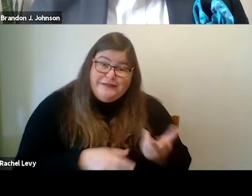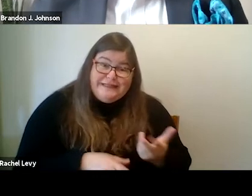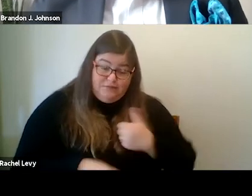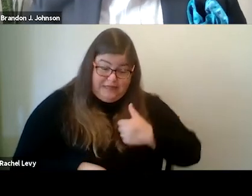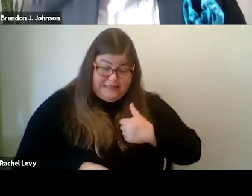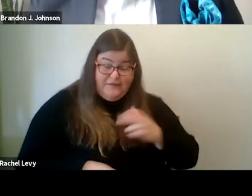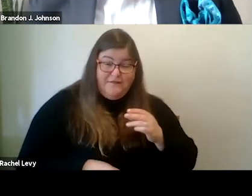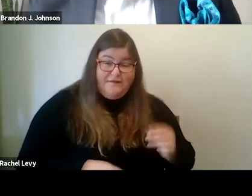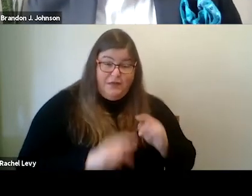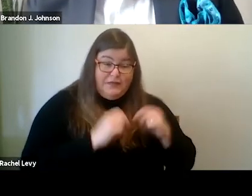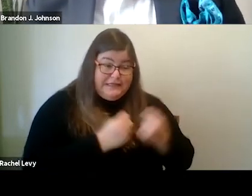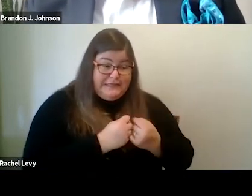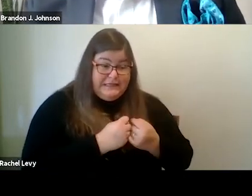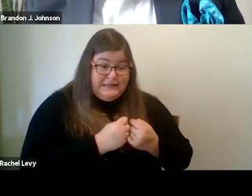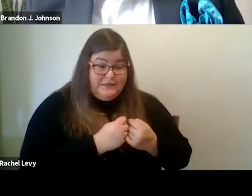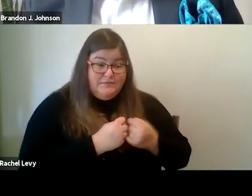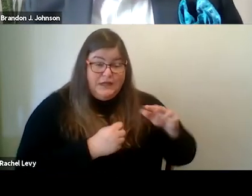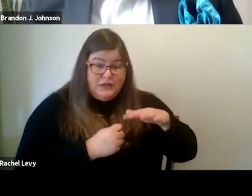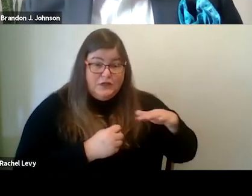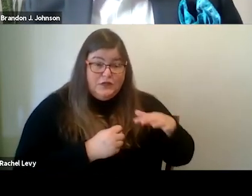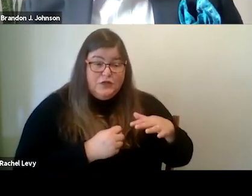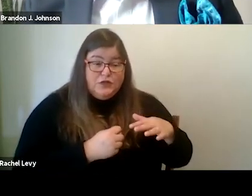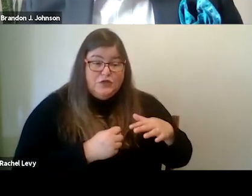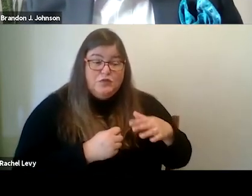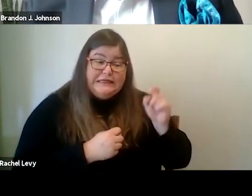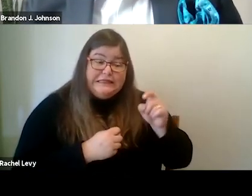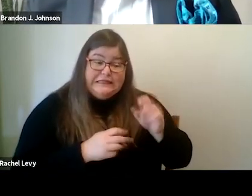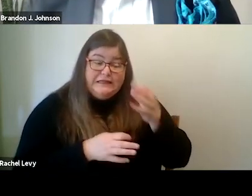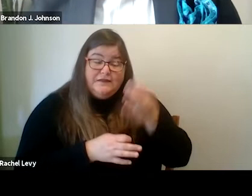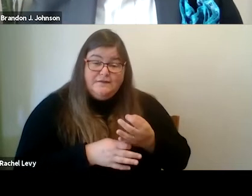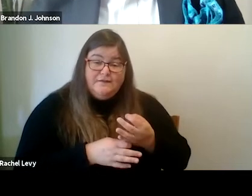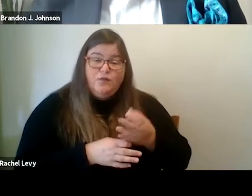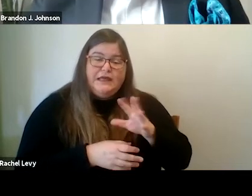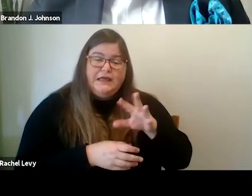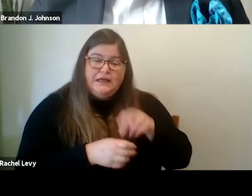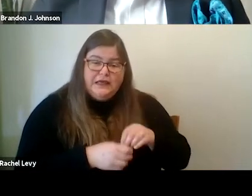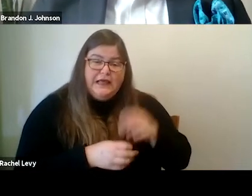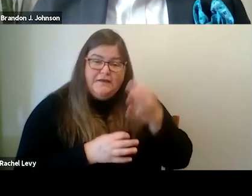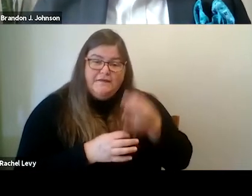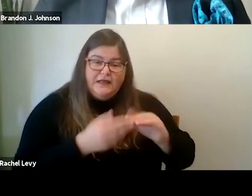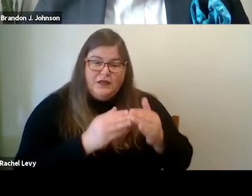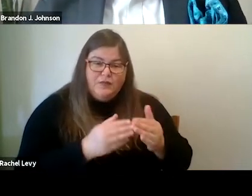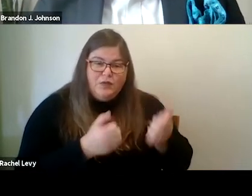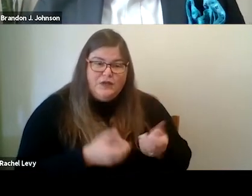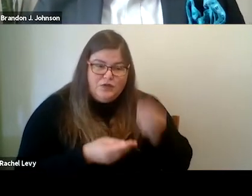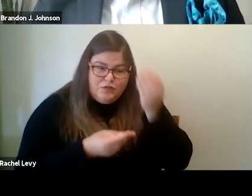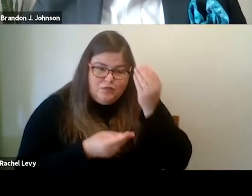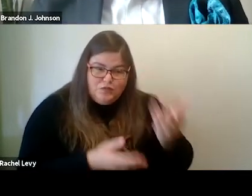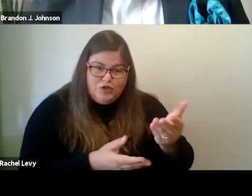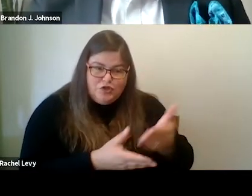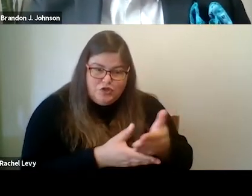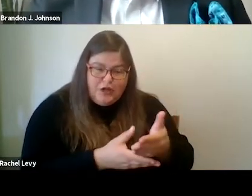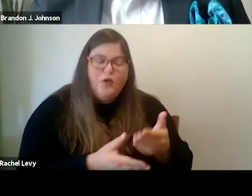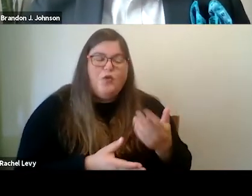myself and our team, as we engage with faith communities, and sharing with them, we understand that faith communities oftentimes